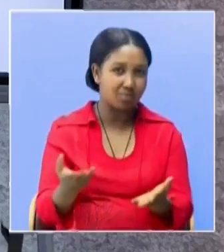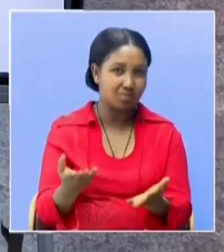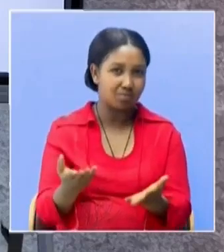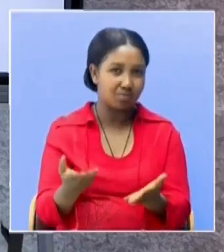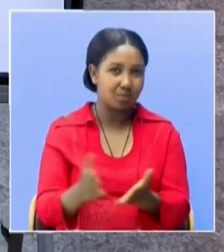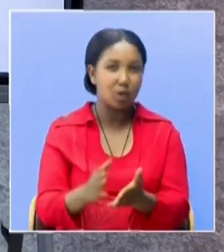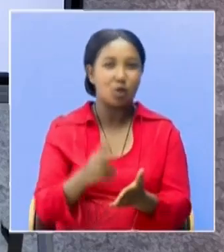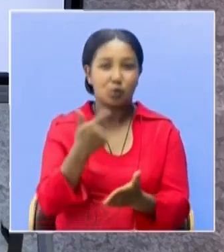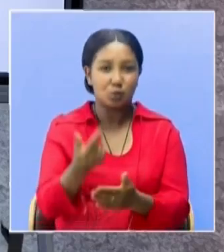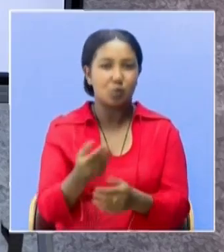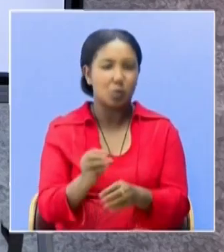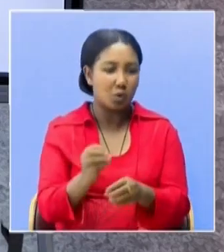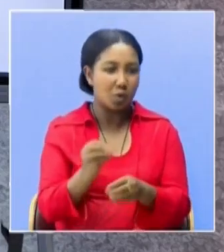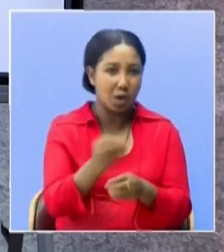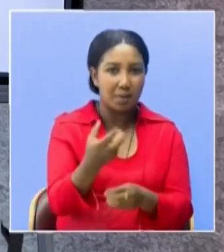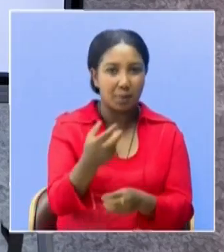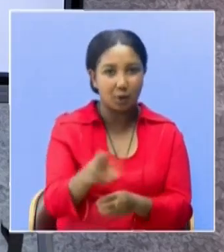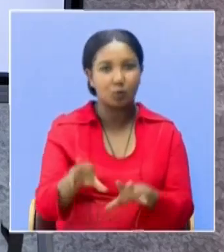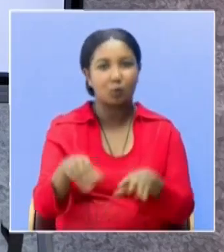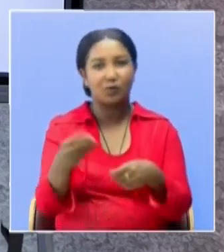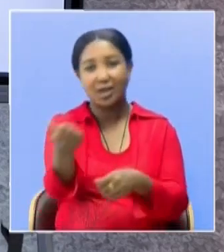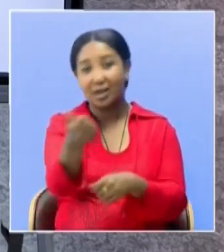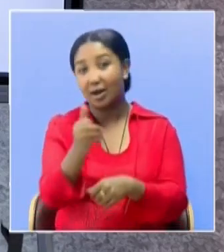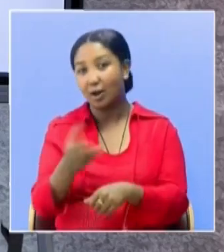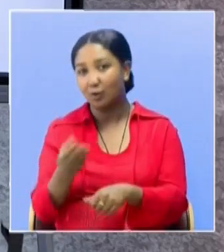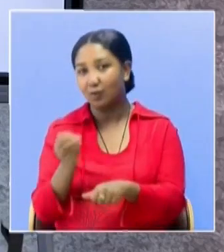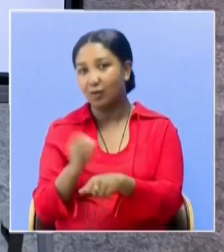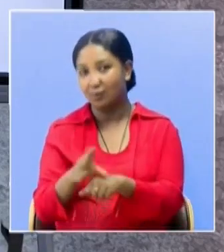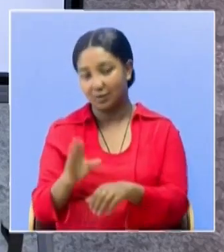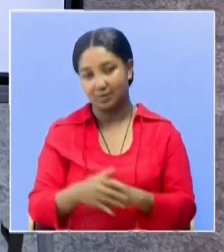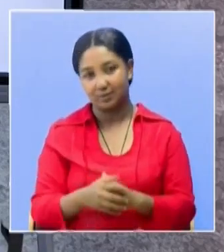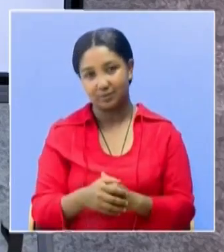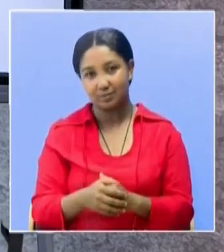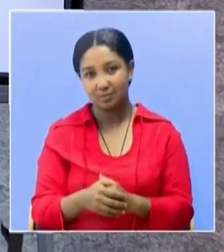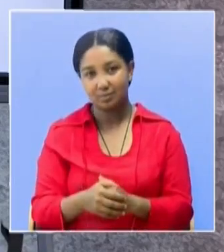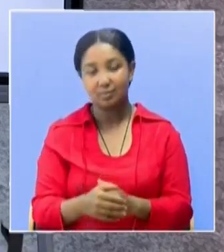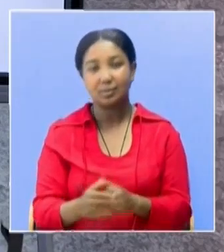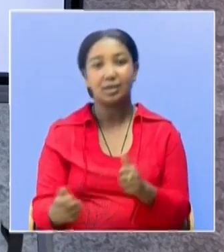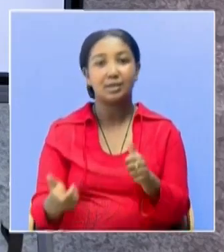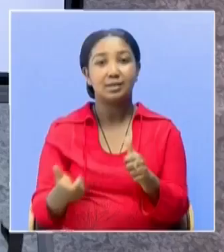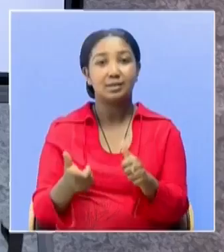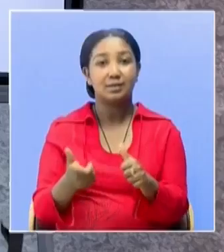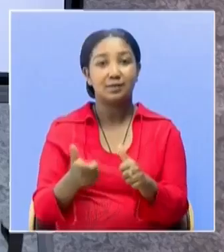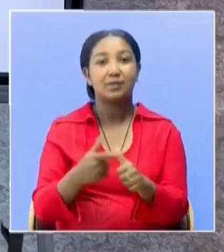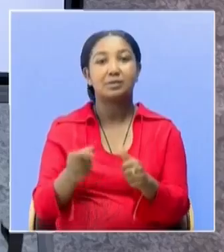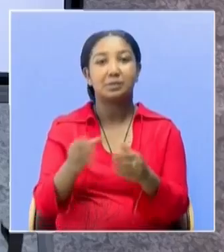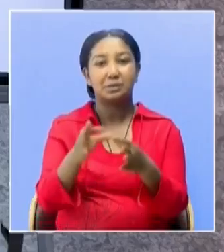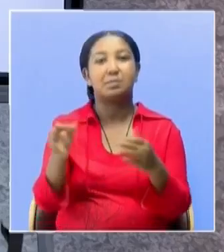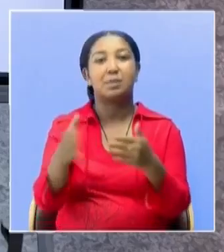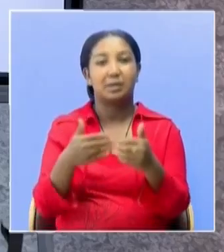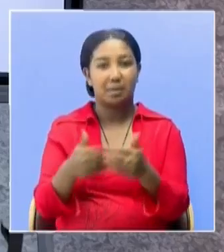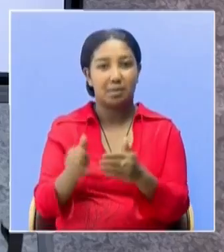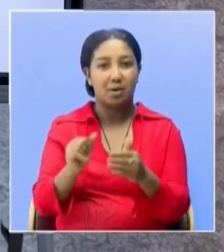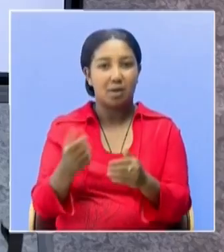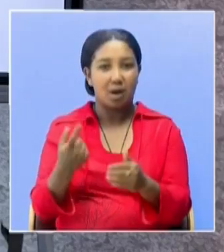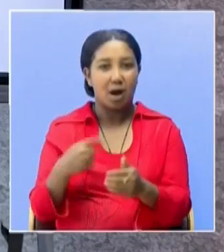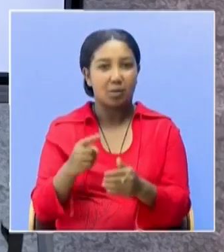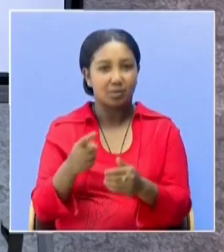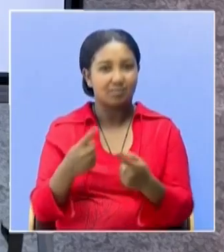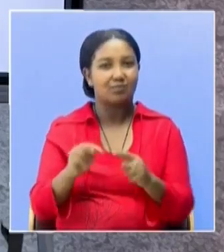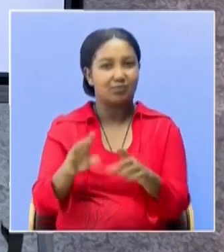just to recommend or to give any kind of advice to him. A very simple example that I was trying to